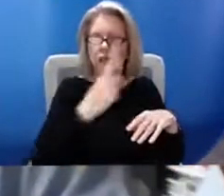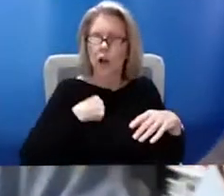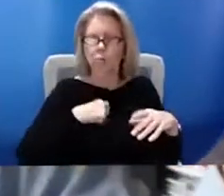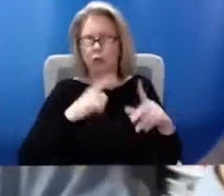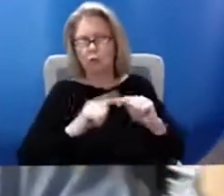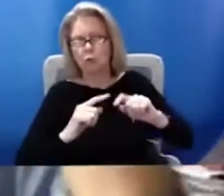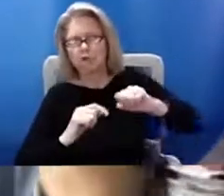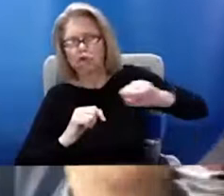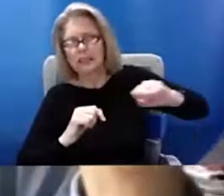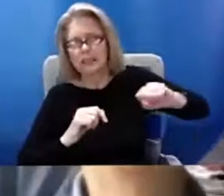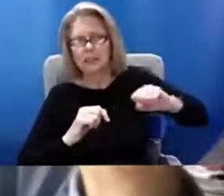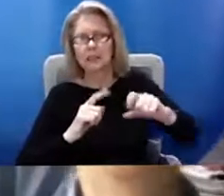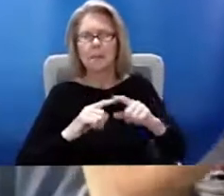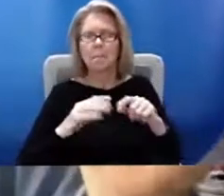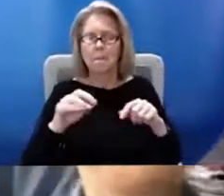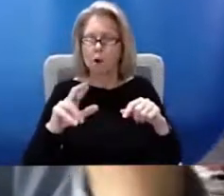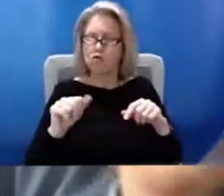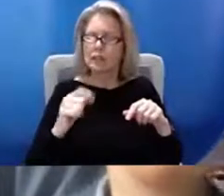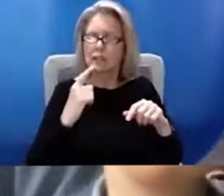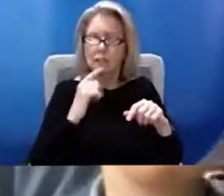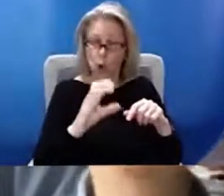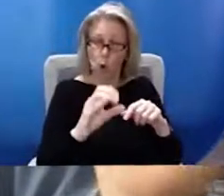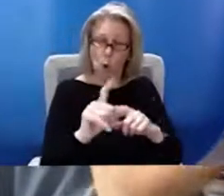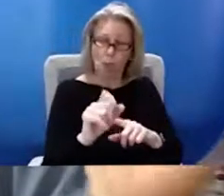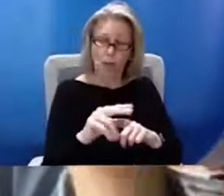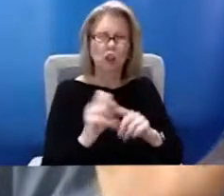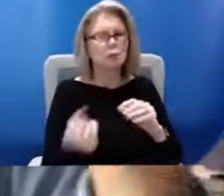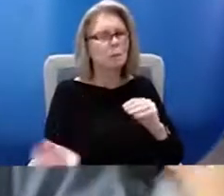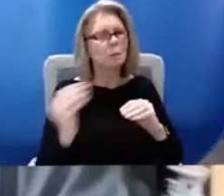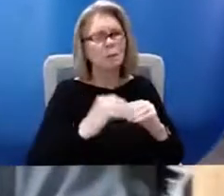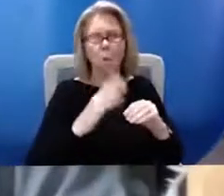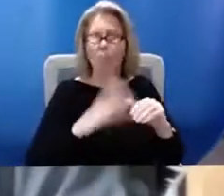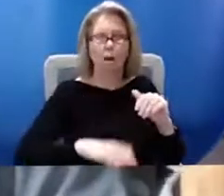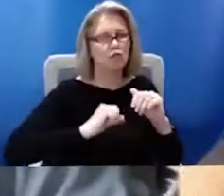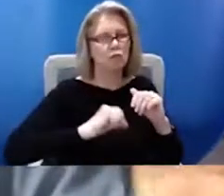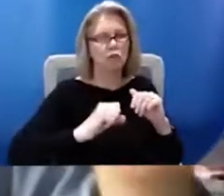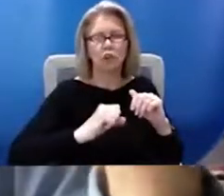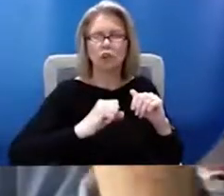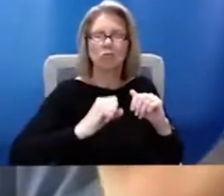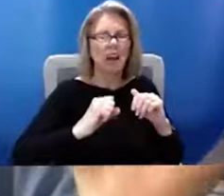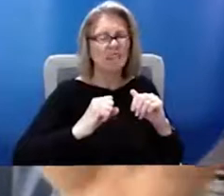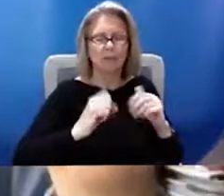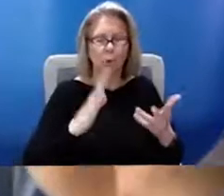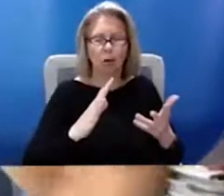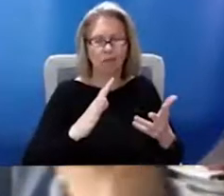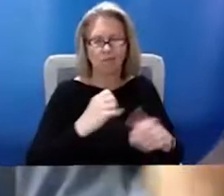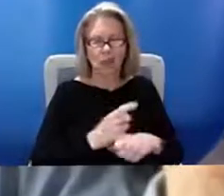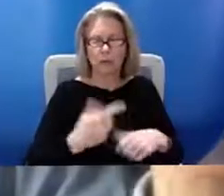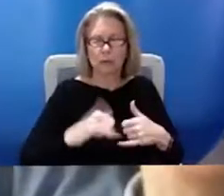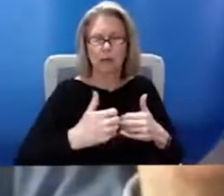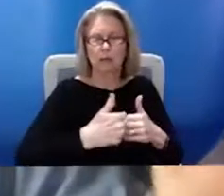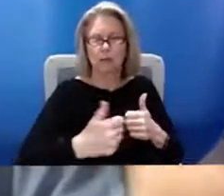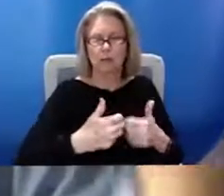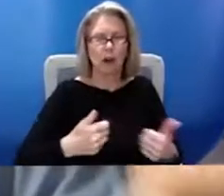logic. But here Maria is saying coalitions is to go beyond resistance, because resistance keeps you